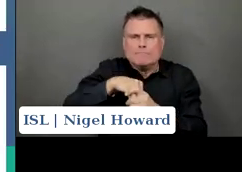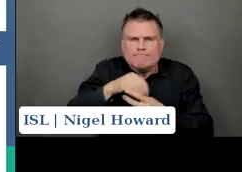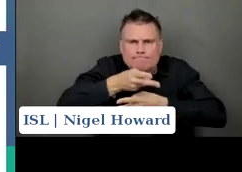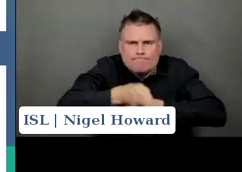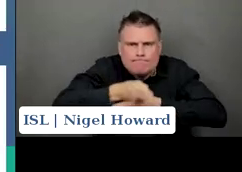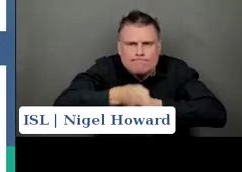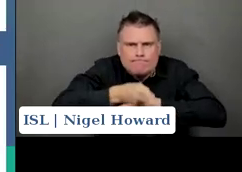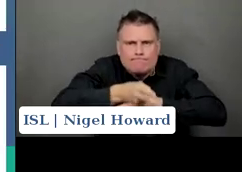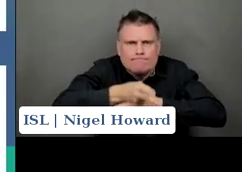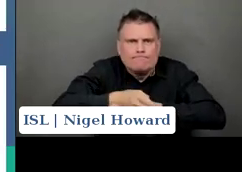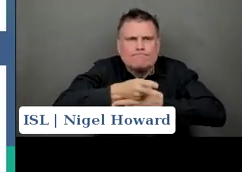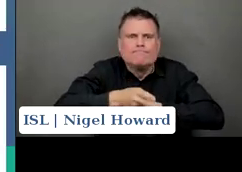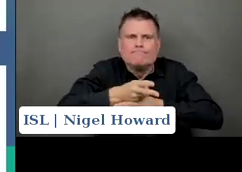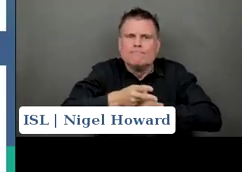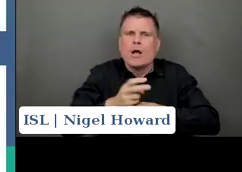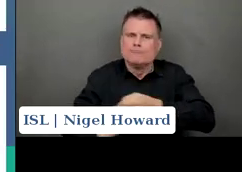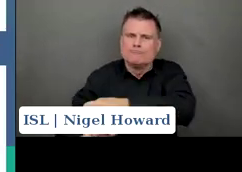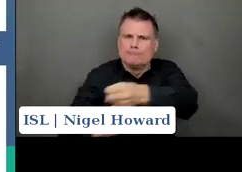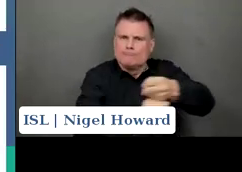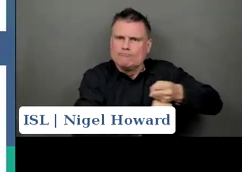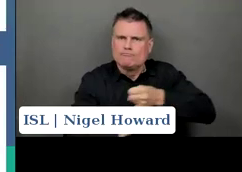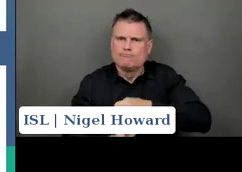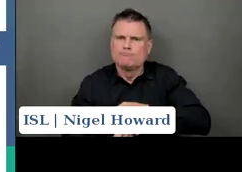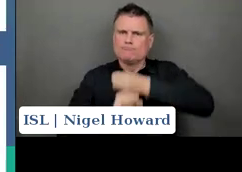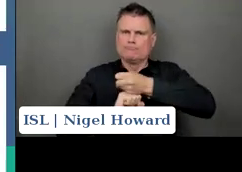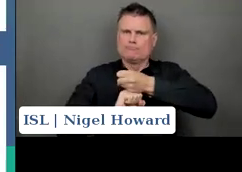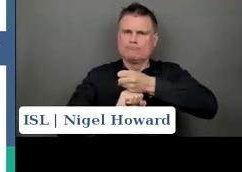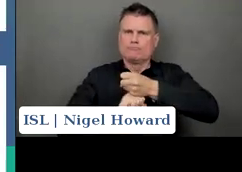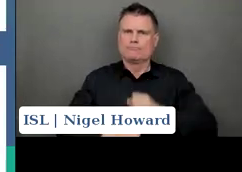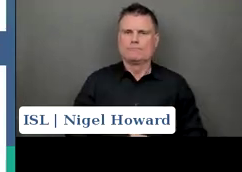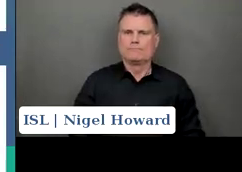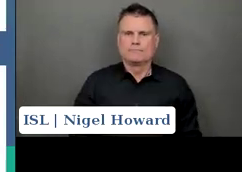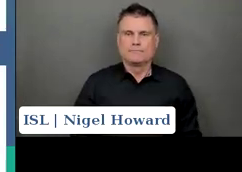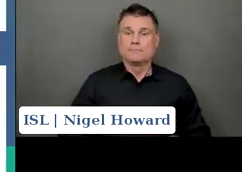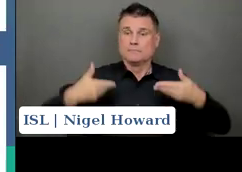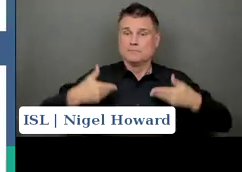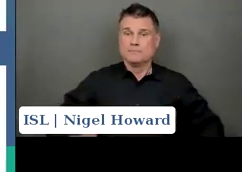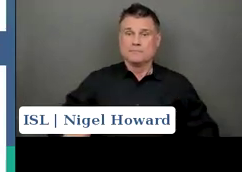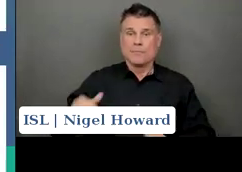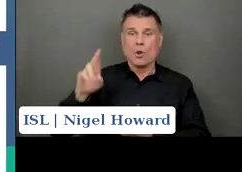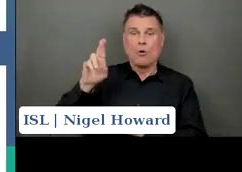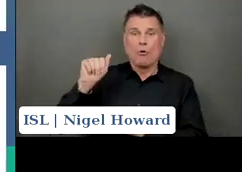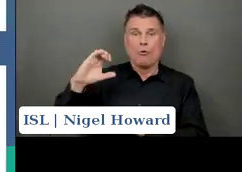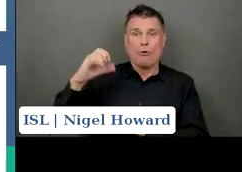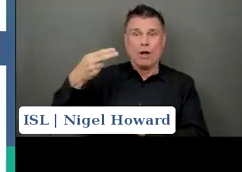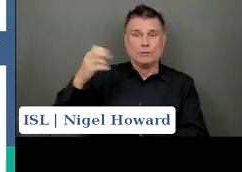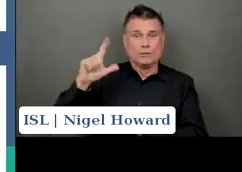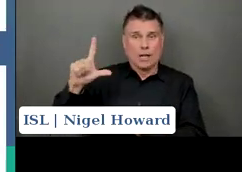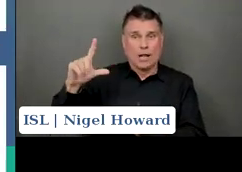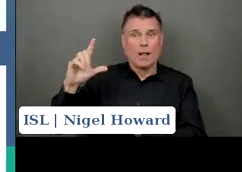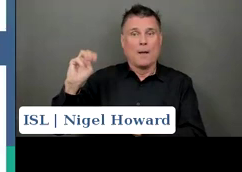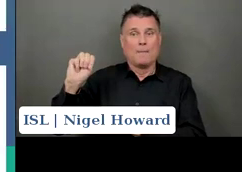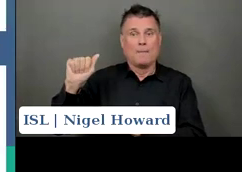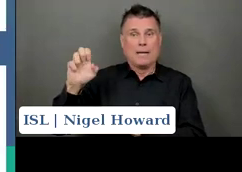To introduce myself quickly, my name is Rachel Mason. I'm the Gender and Social Protection Lead at the